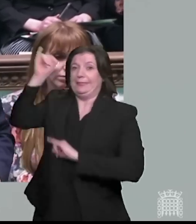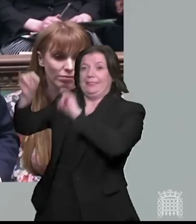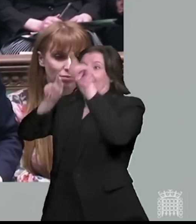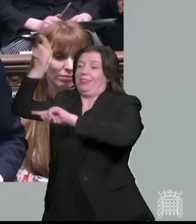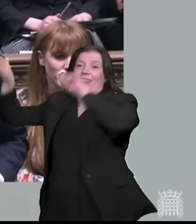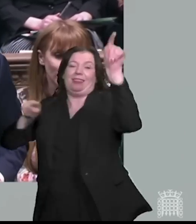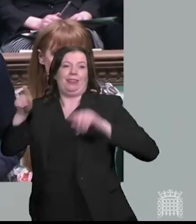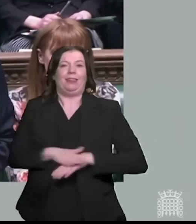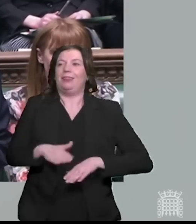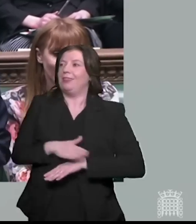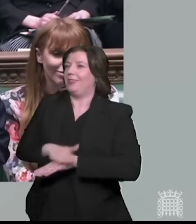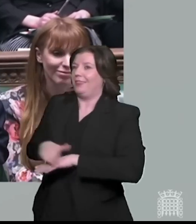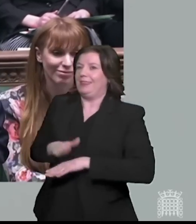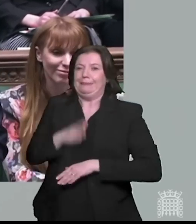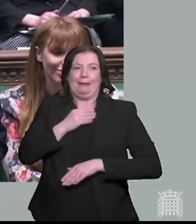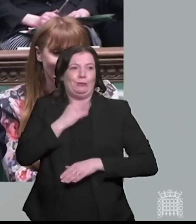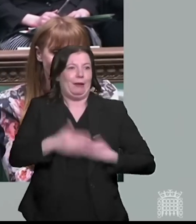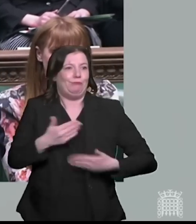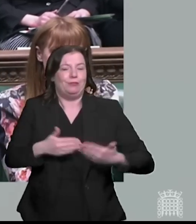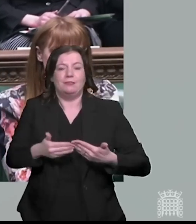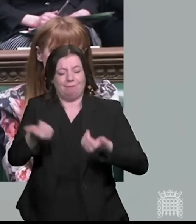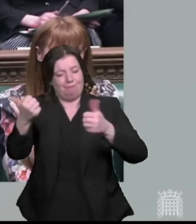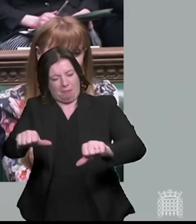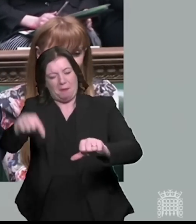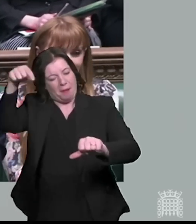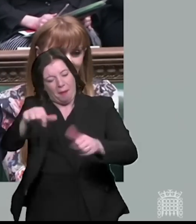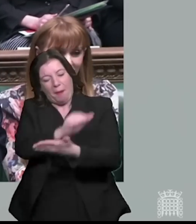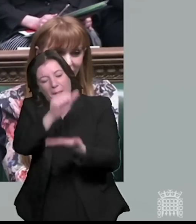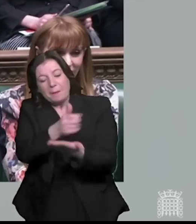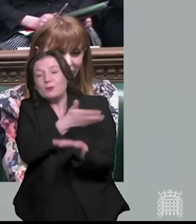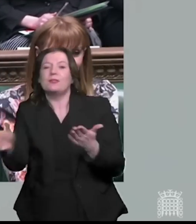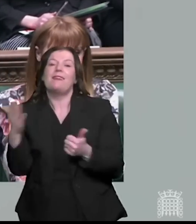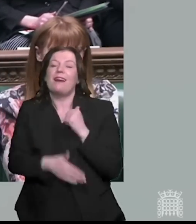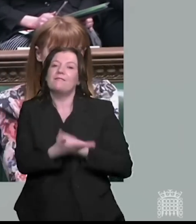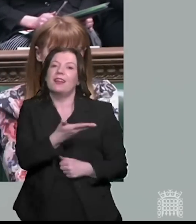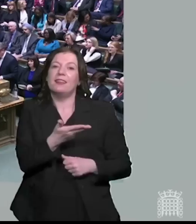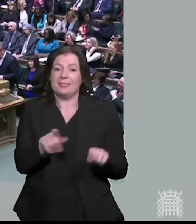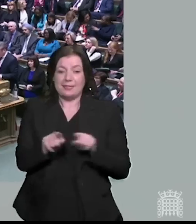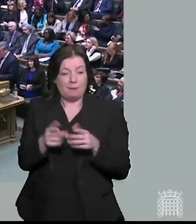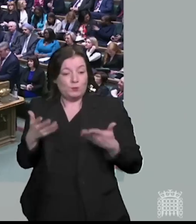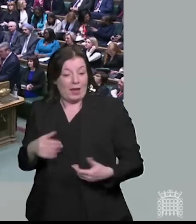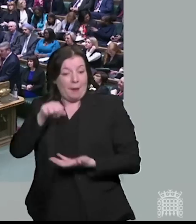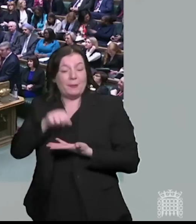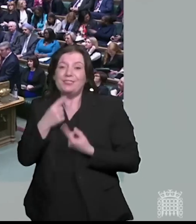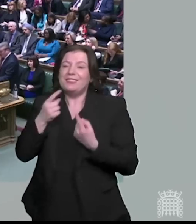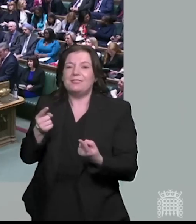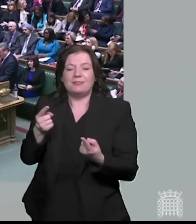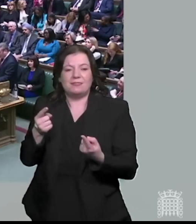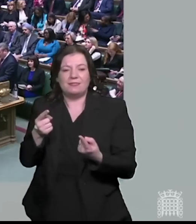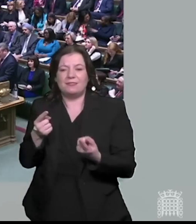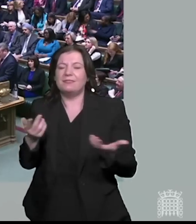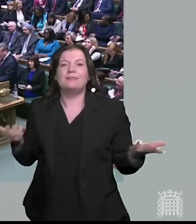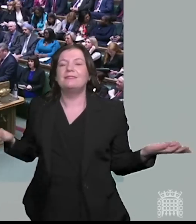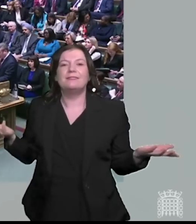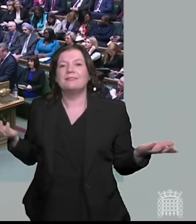the sticking plaster, never the cure, and today's budget does nothing to change that. Again, we see